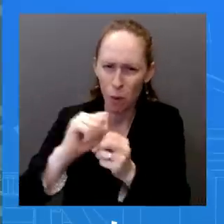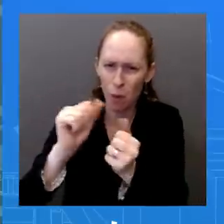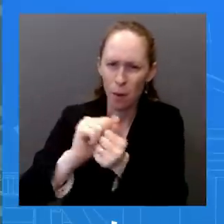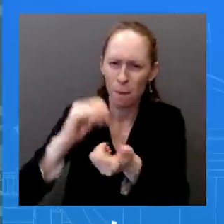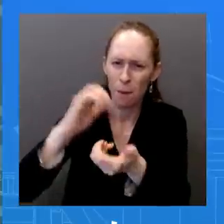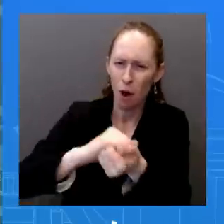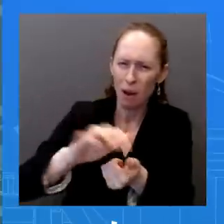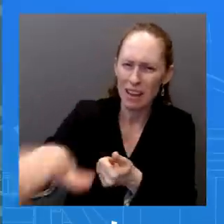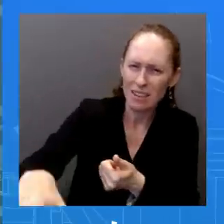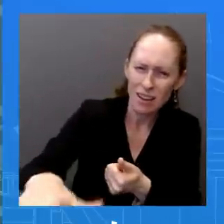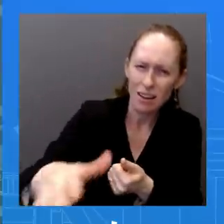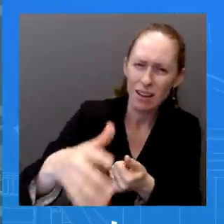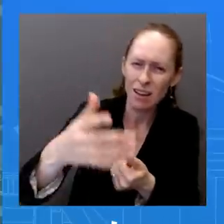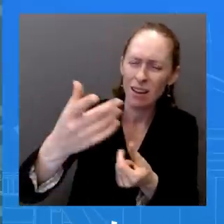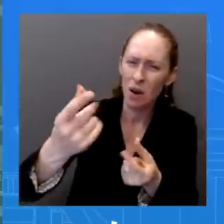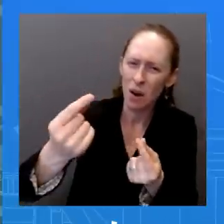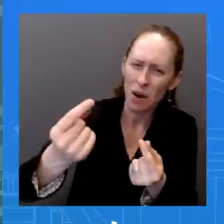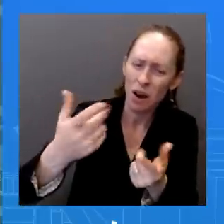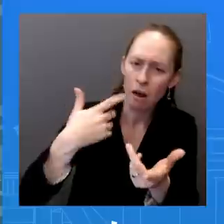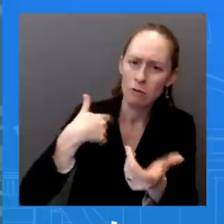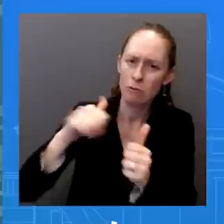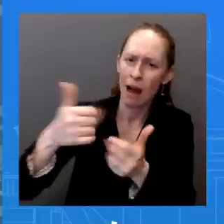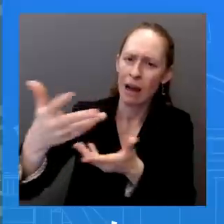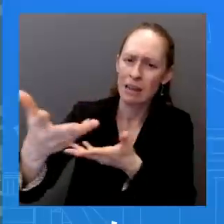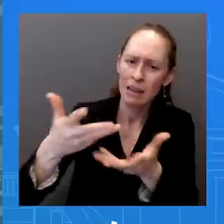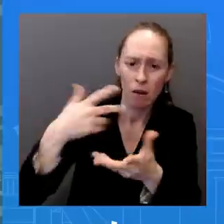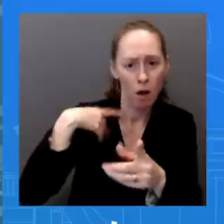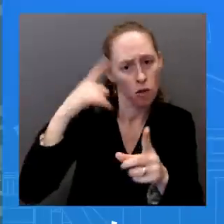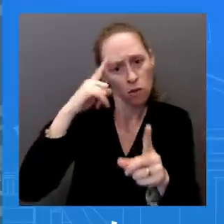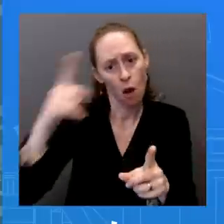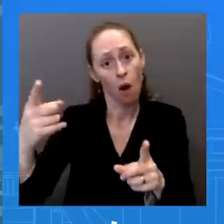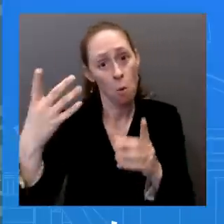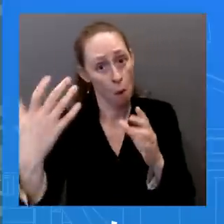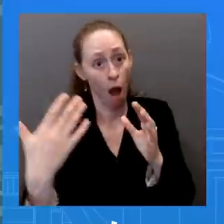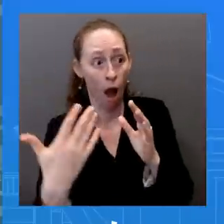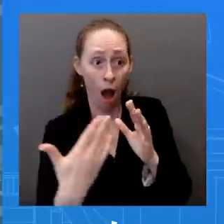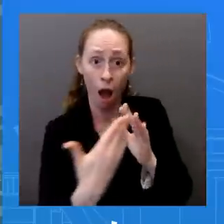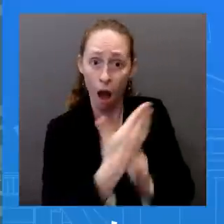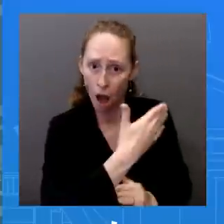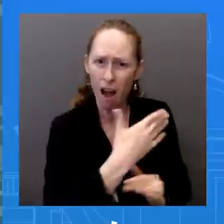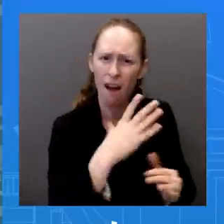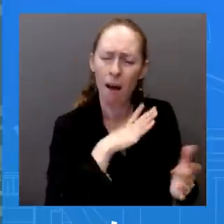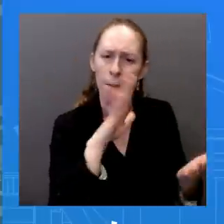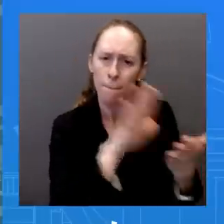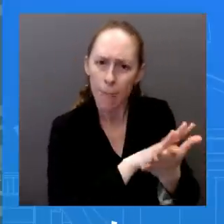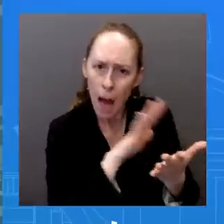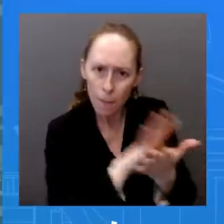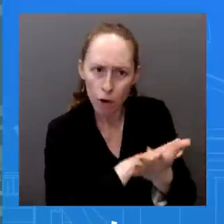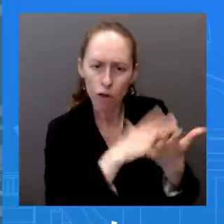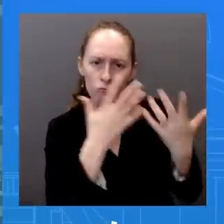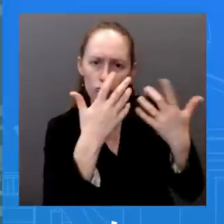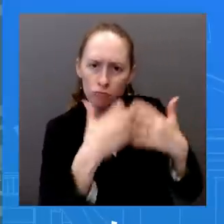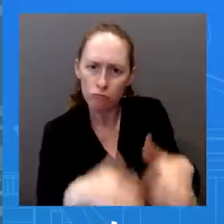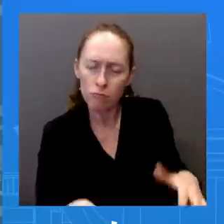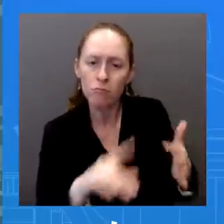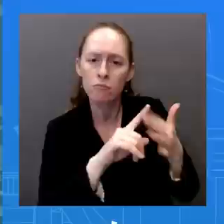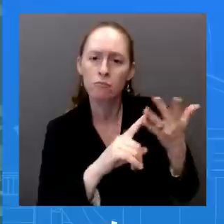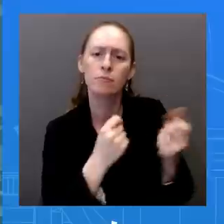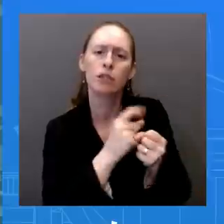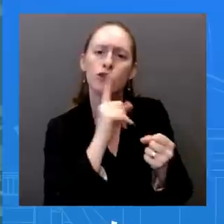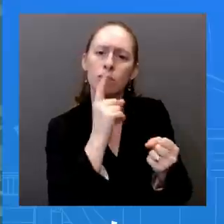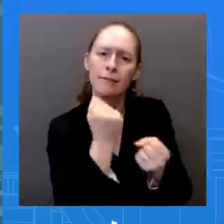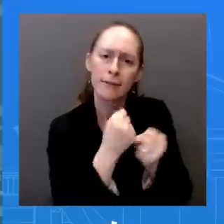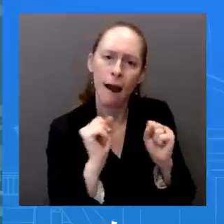safely, orderly, and humane way, that is a campaign commitment that the president has made and continues to move forward